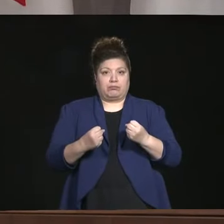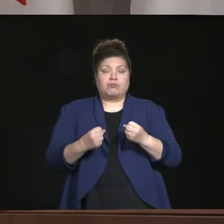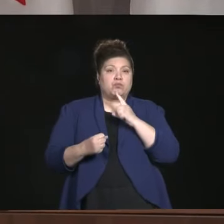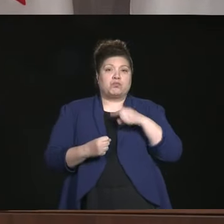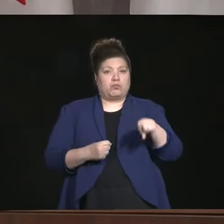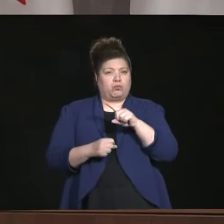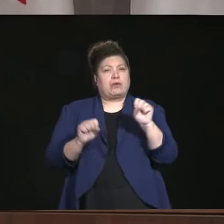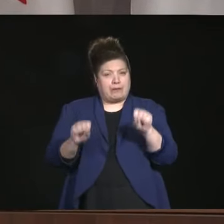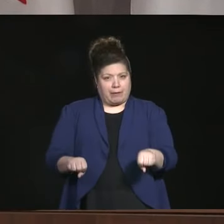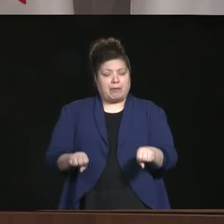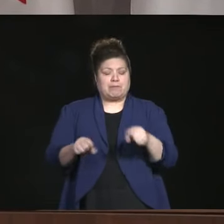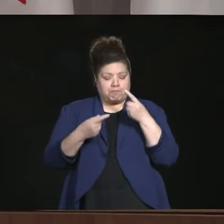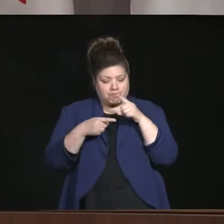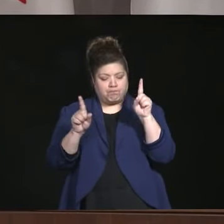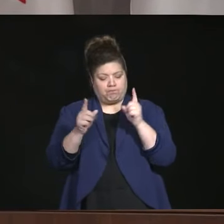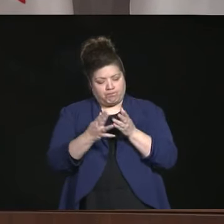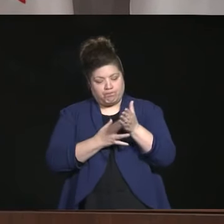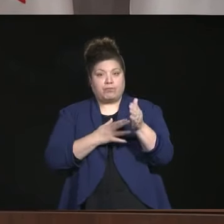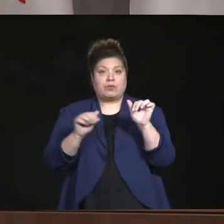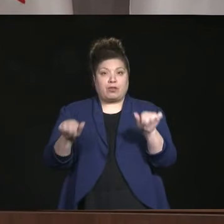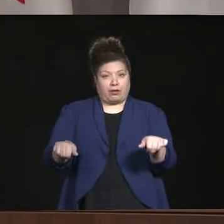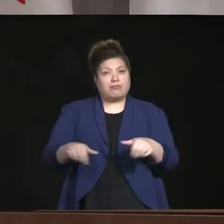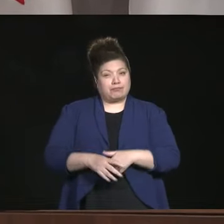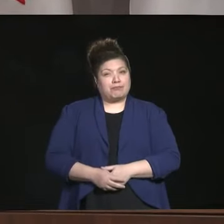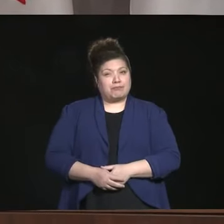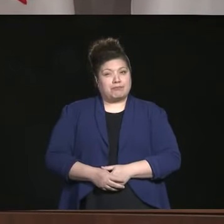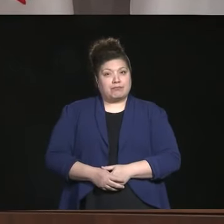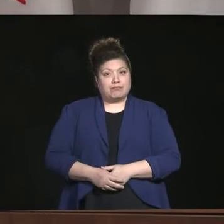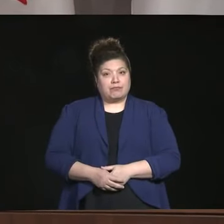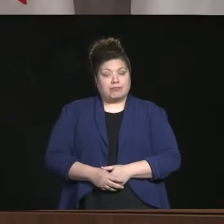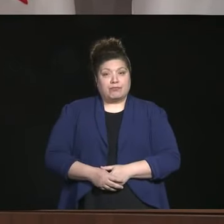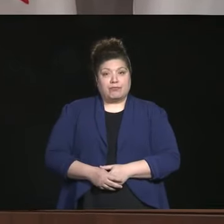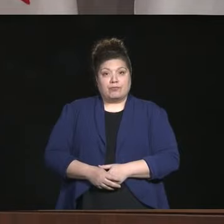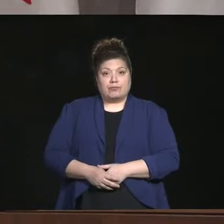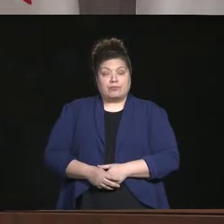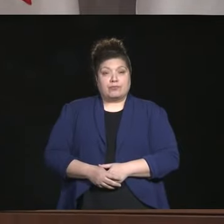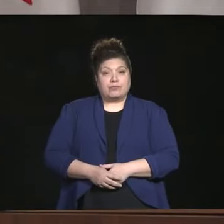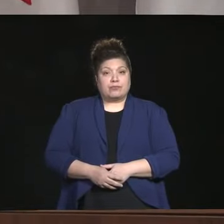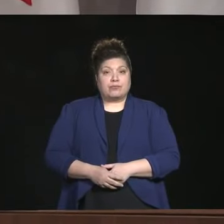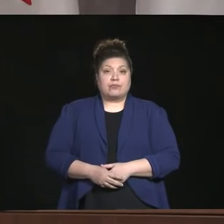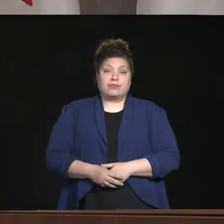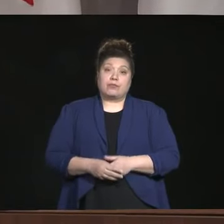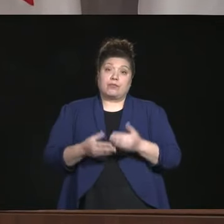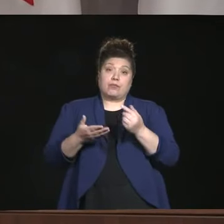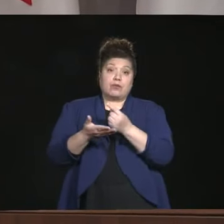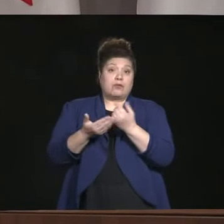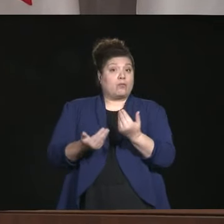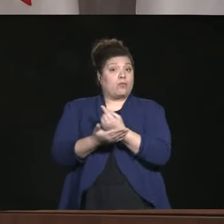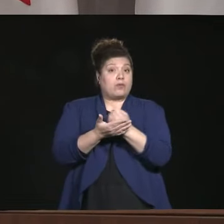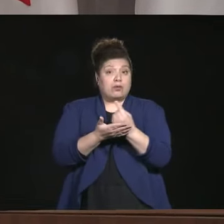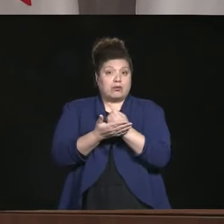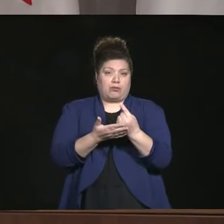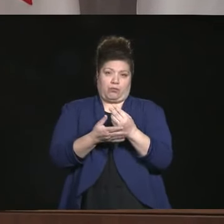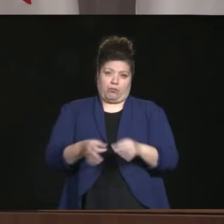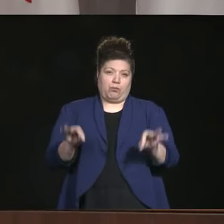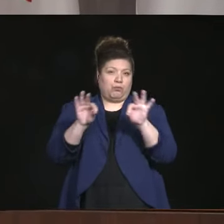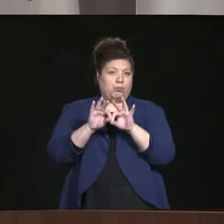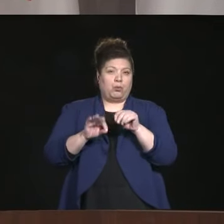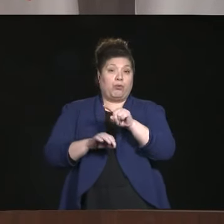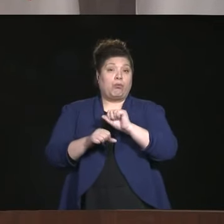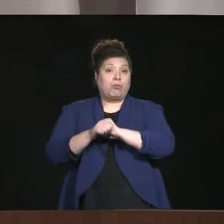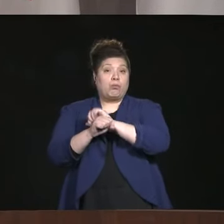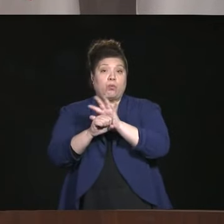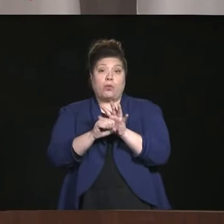s'agit d'une semaine critique dans notre lutte contre le virus. Les Canadiens et Canadiennes doivent pratiquer